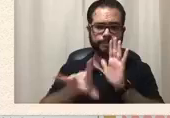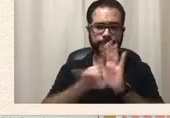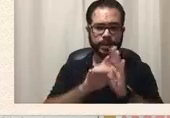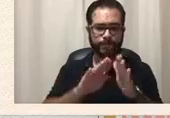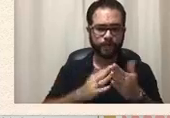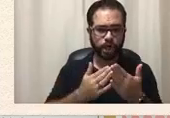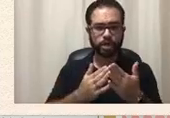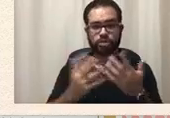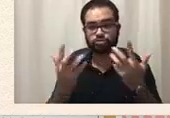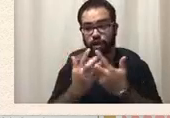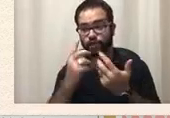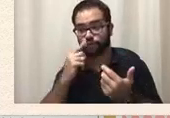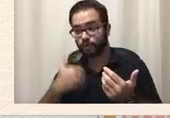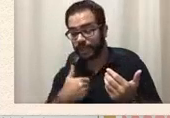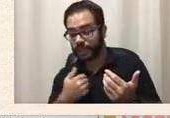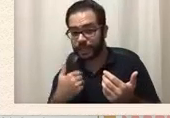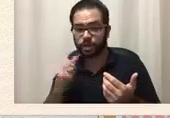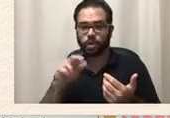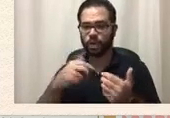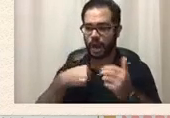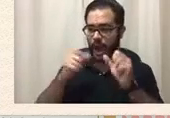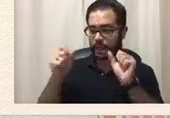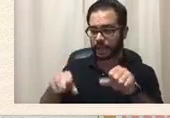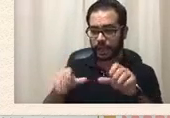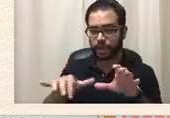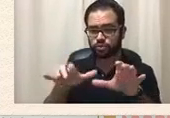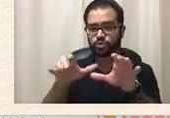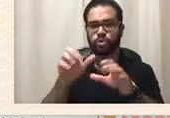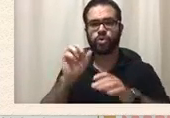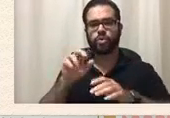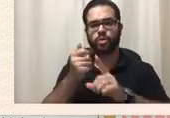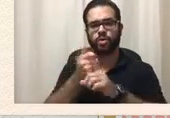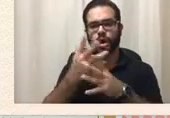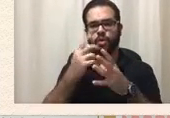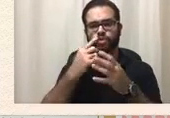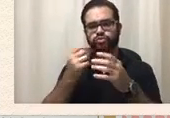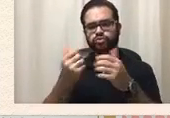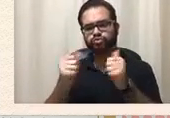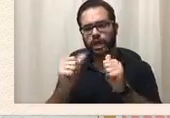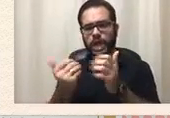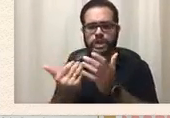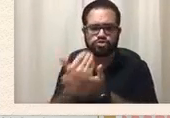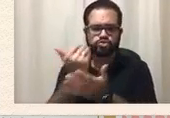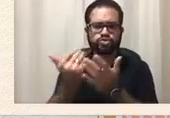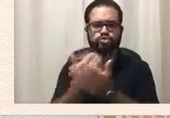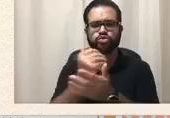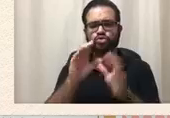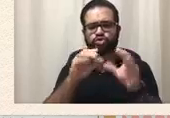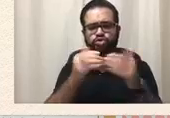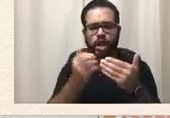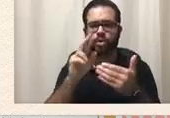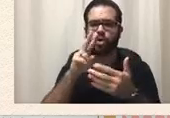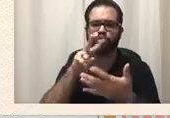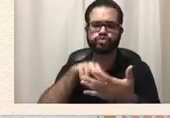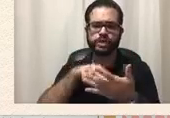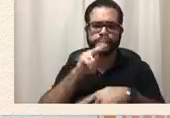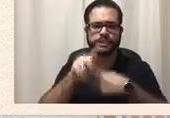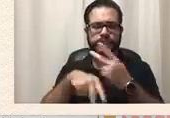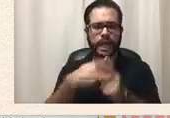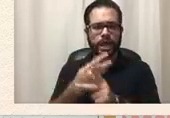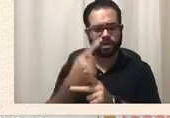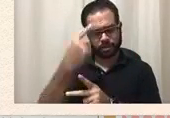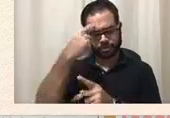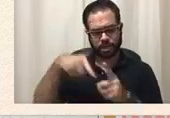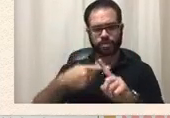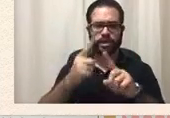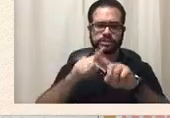I can do? Or do I want to try a new genre or different reading styles? Think about different reading behaviors. Am I going